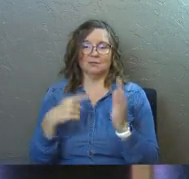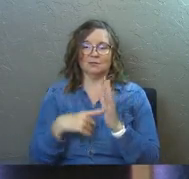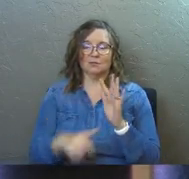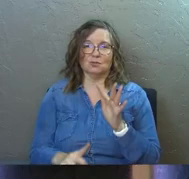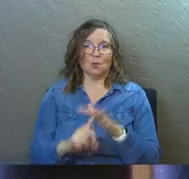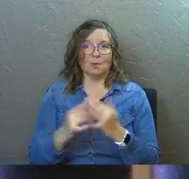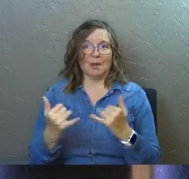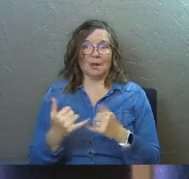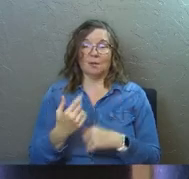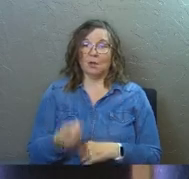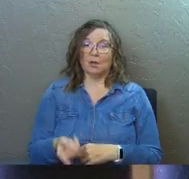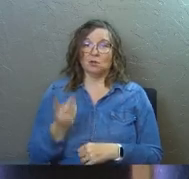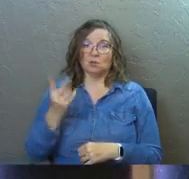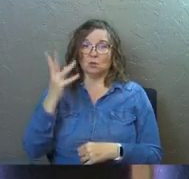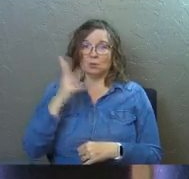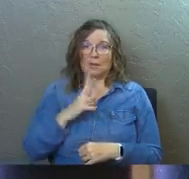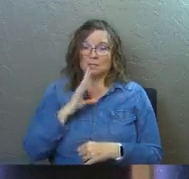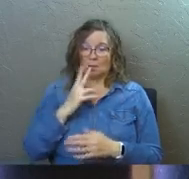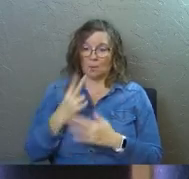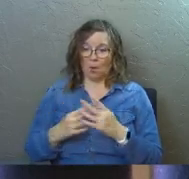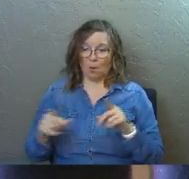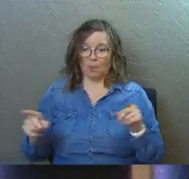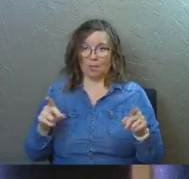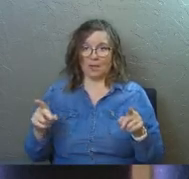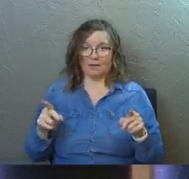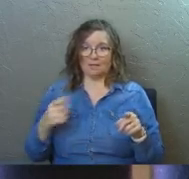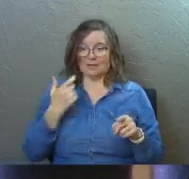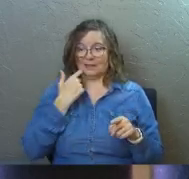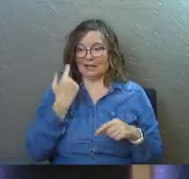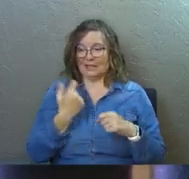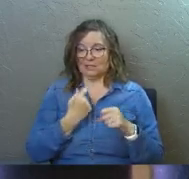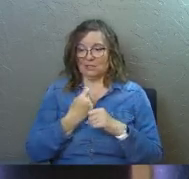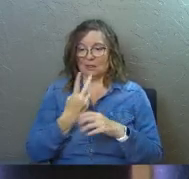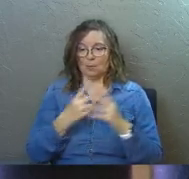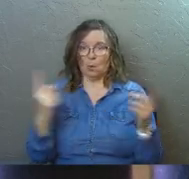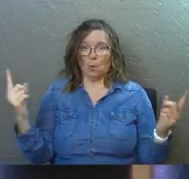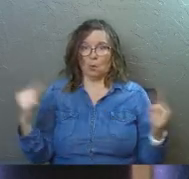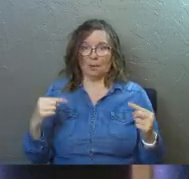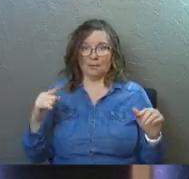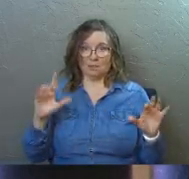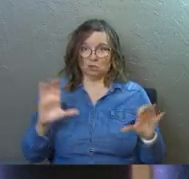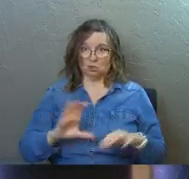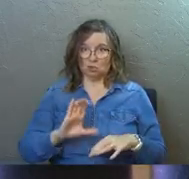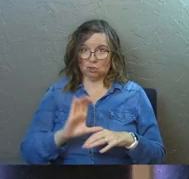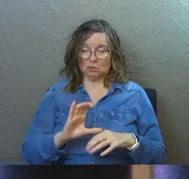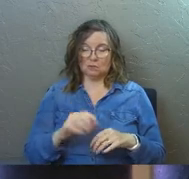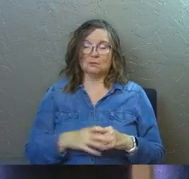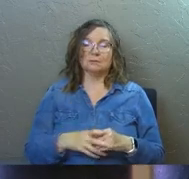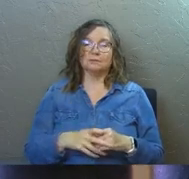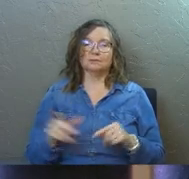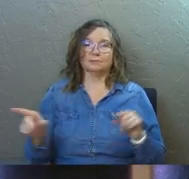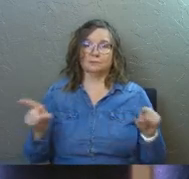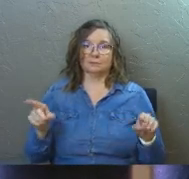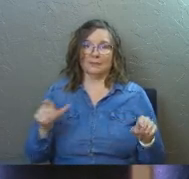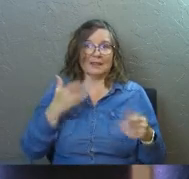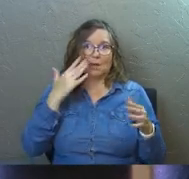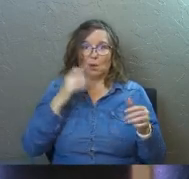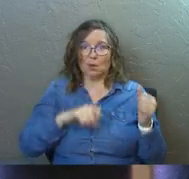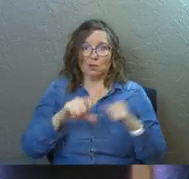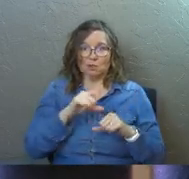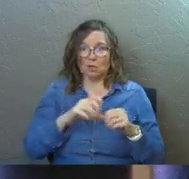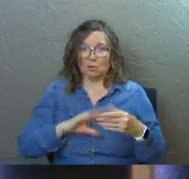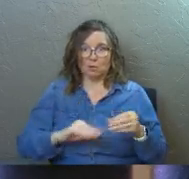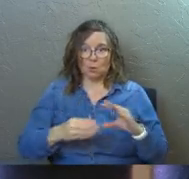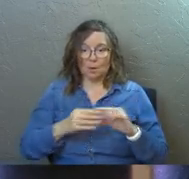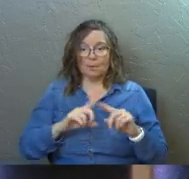There's two guys. I've talked to both of them across the last year. They both come to this church, and they don't know each